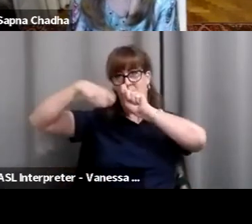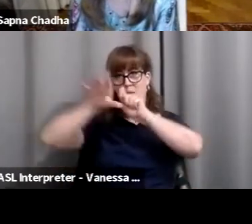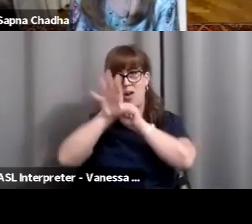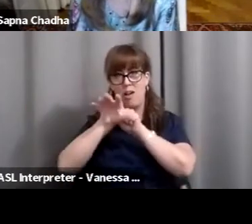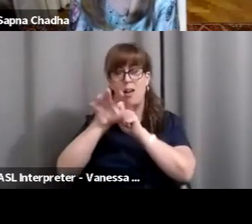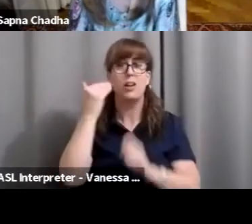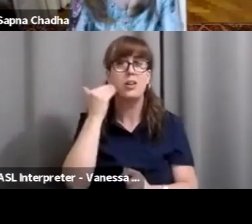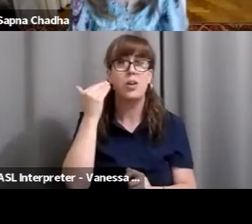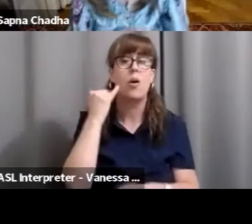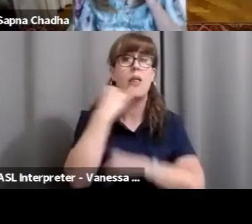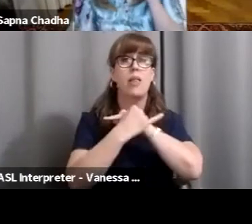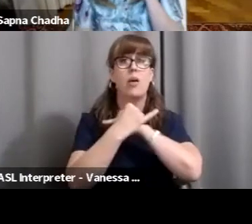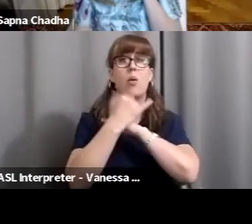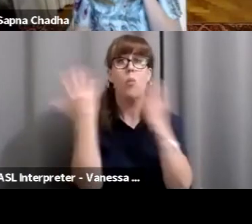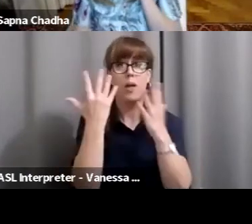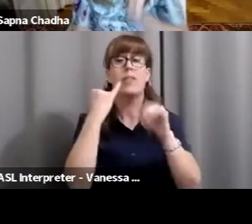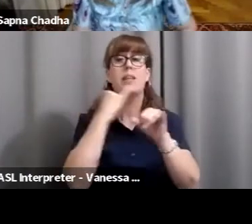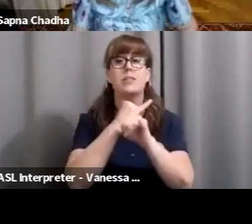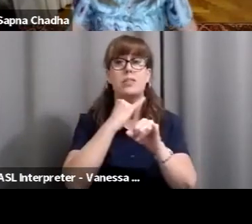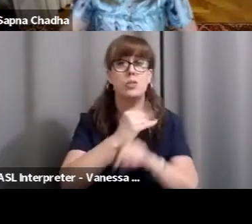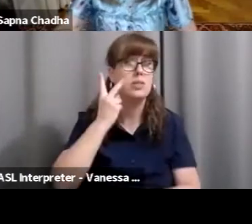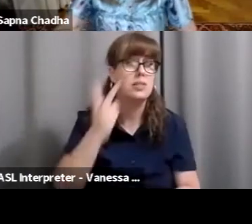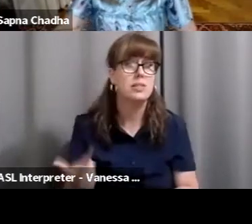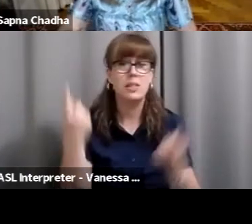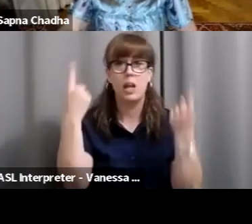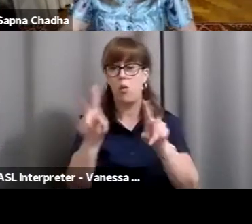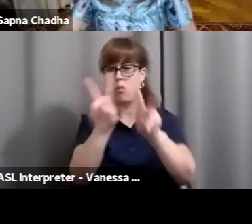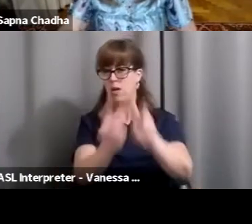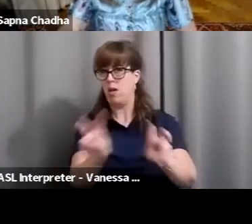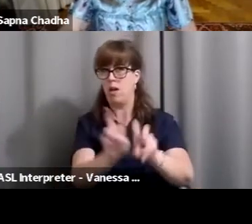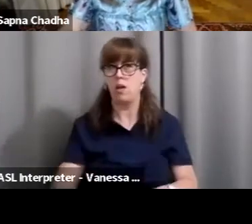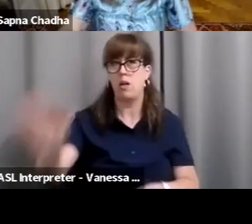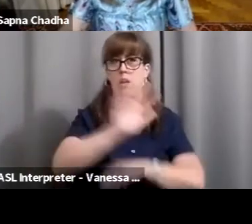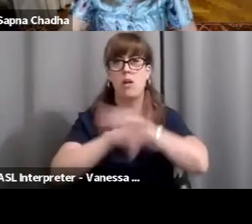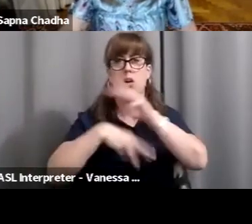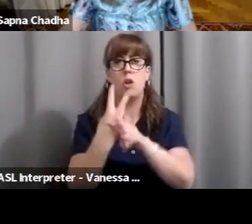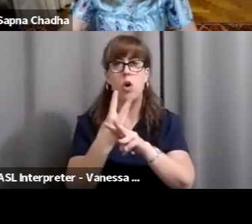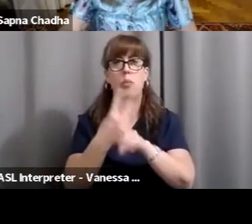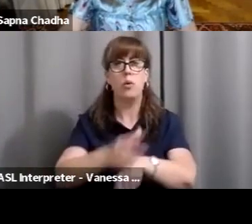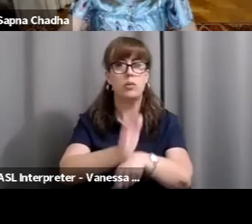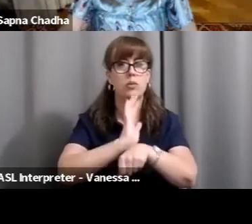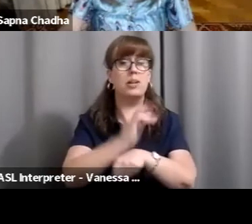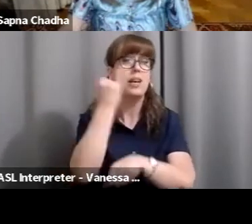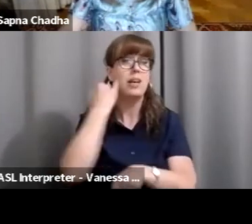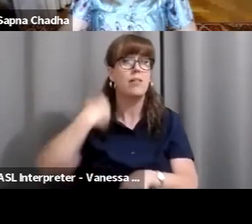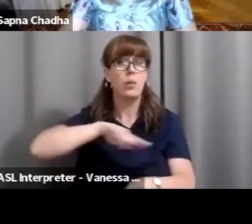at the global film market, that if there were female, directors and writers, it